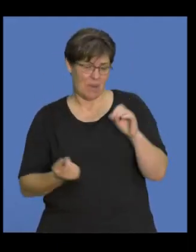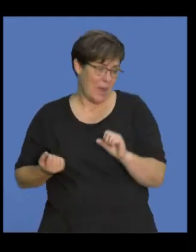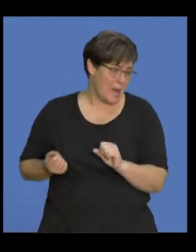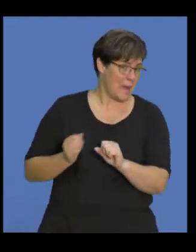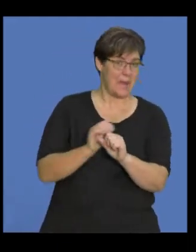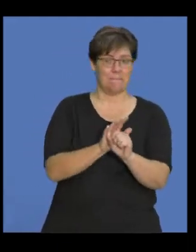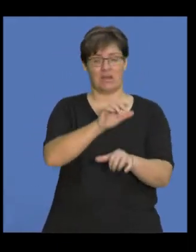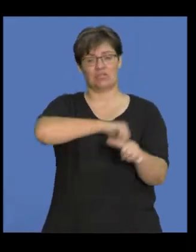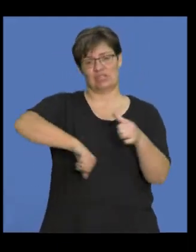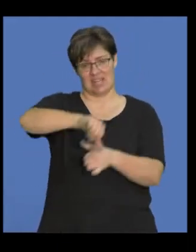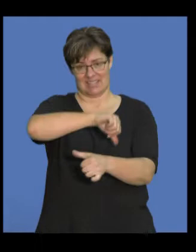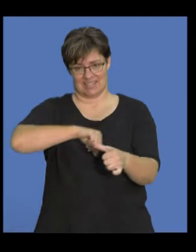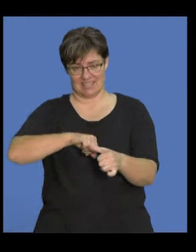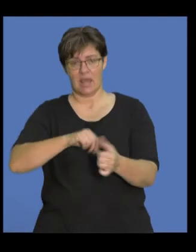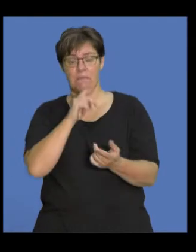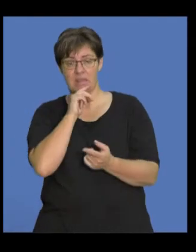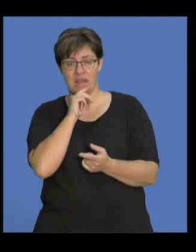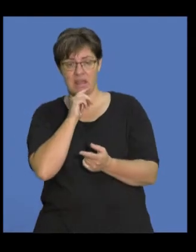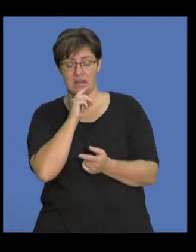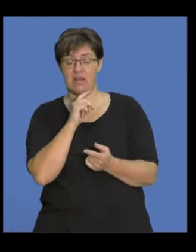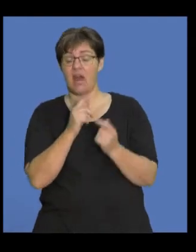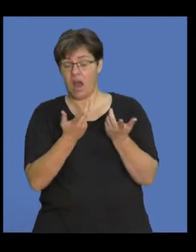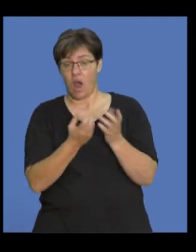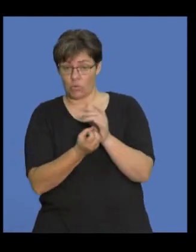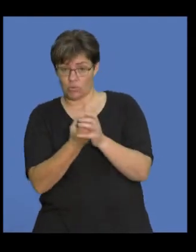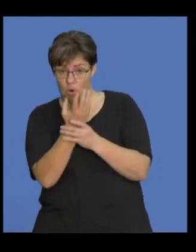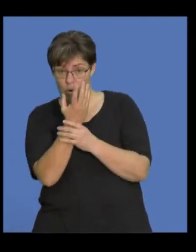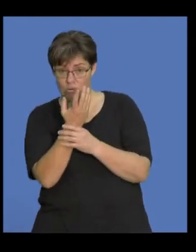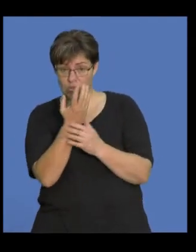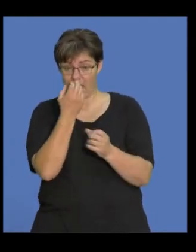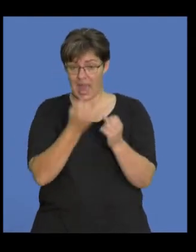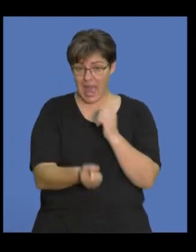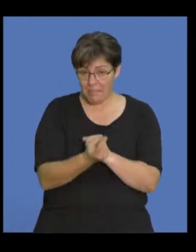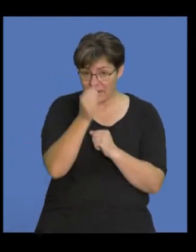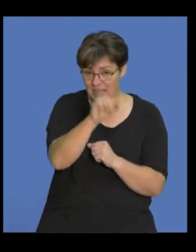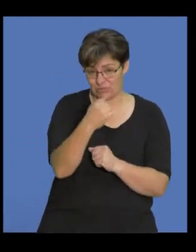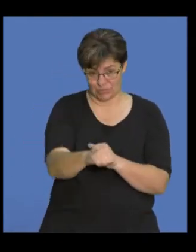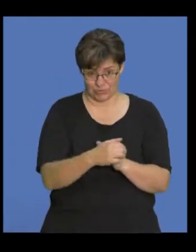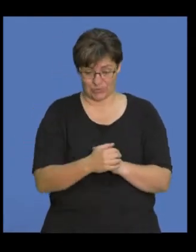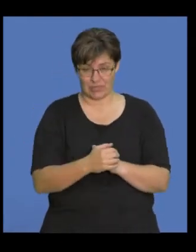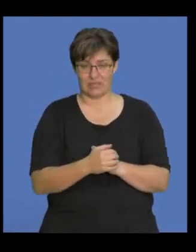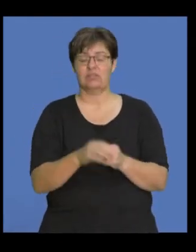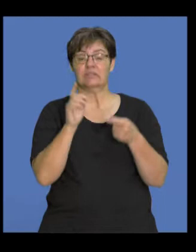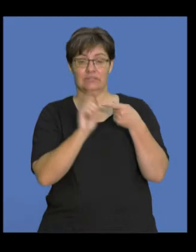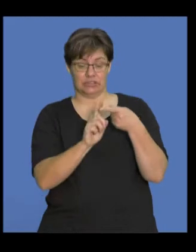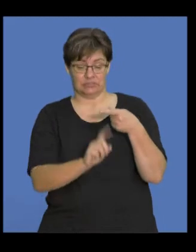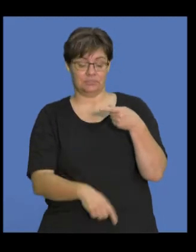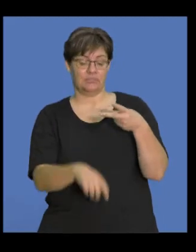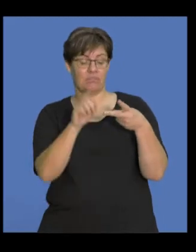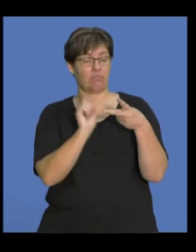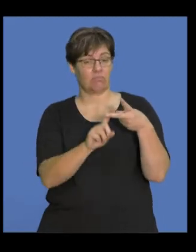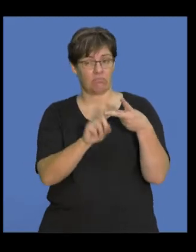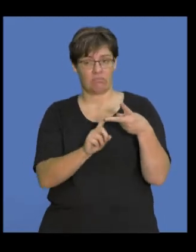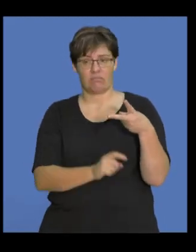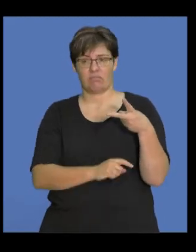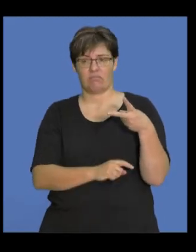with society and how growth is taking place in that regard. That was the first context. And then we pinned it down